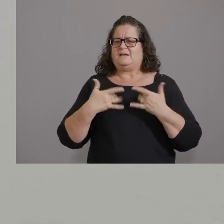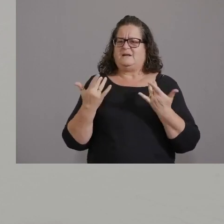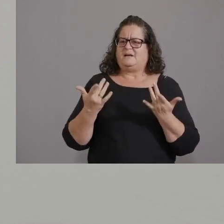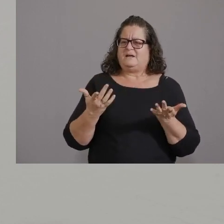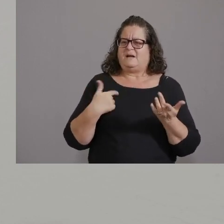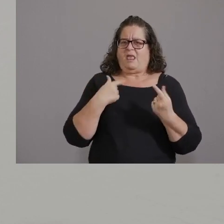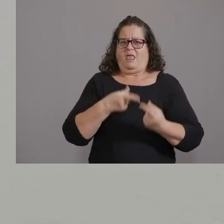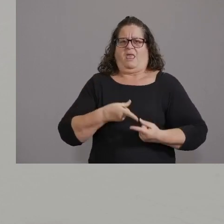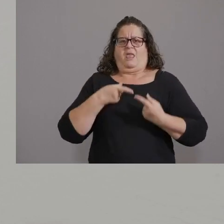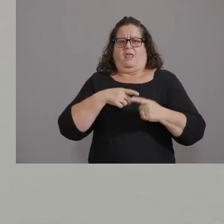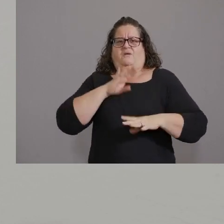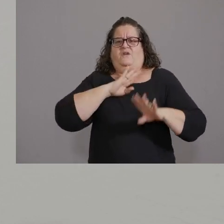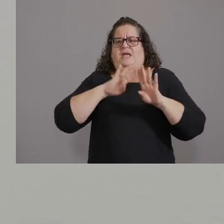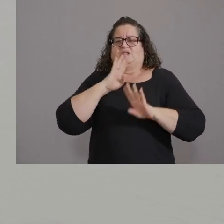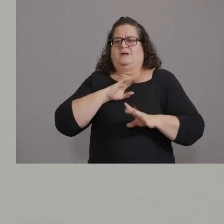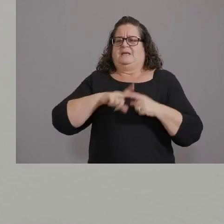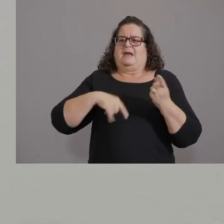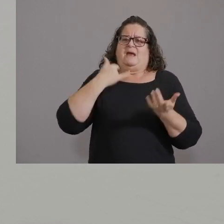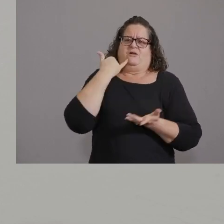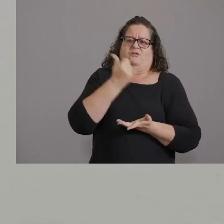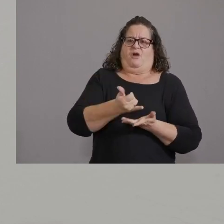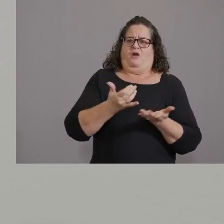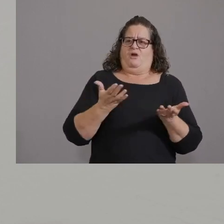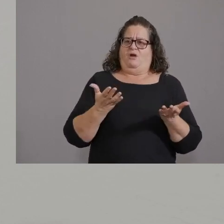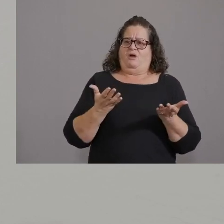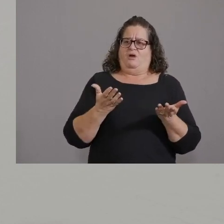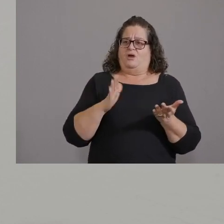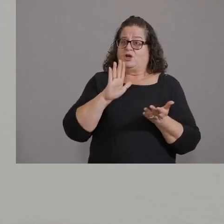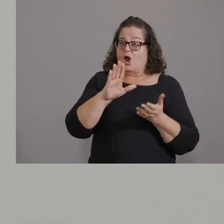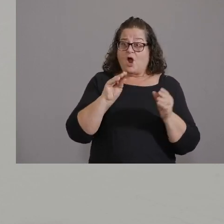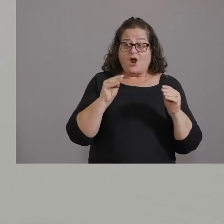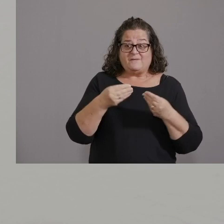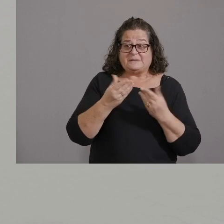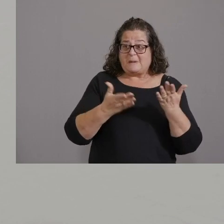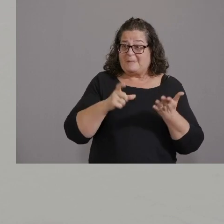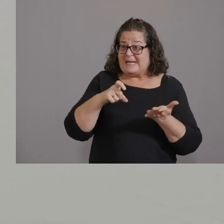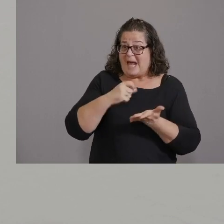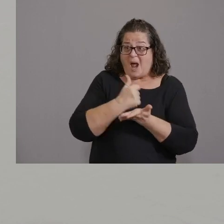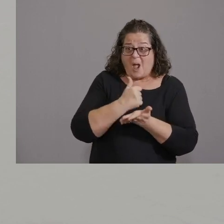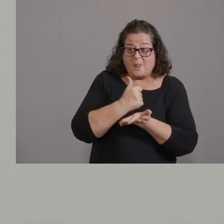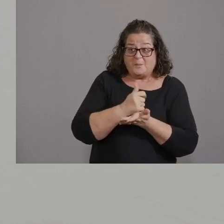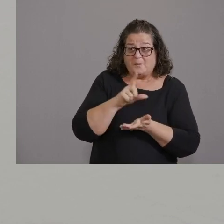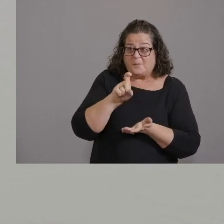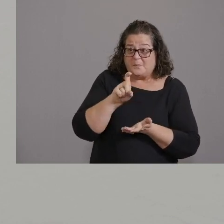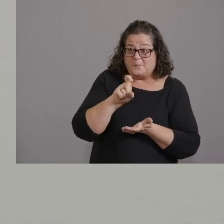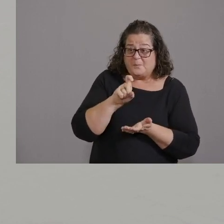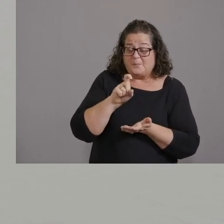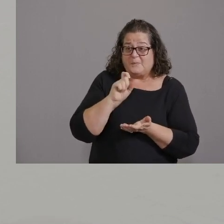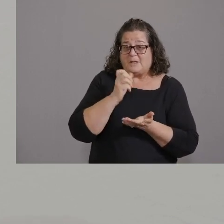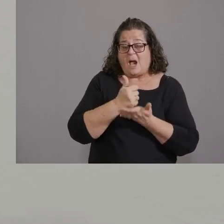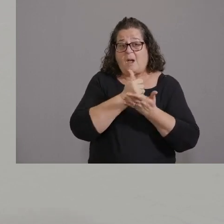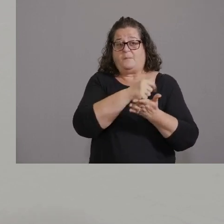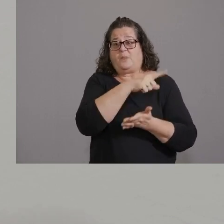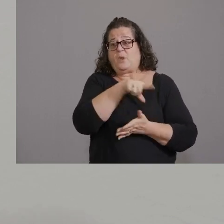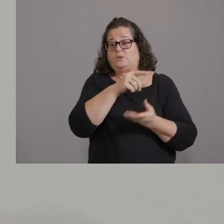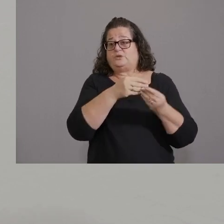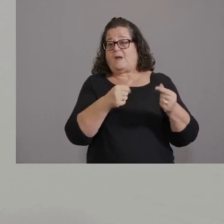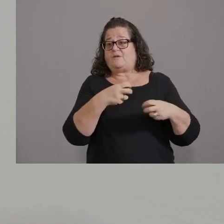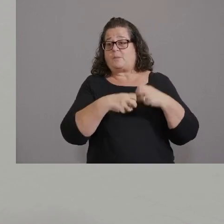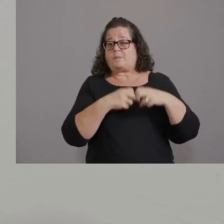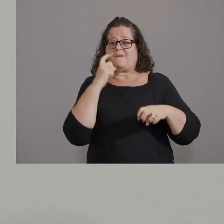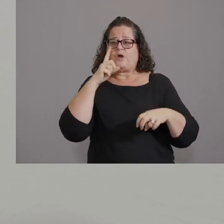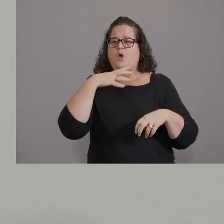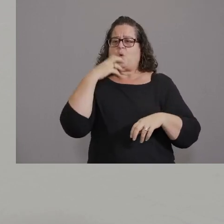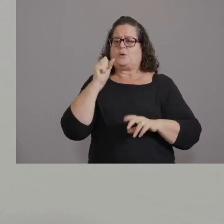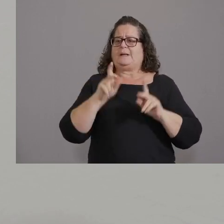very frustrated. Is there anything that your office can do to try and help mitigate those measures? So, specifically the elderly who all may not have internet